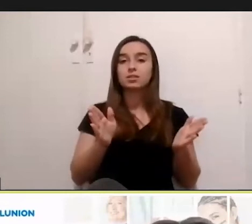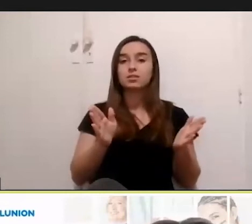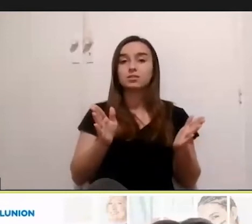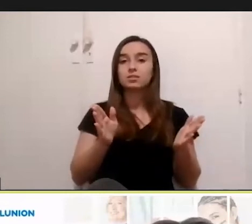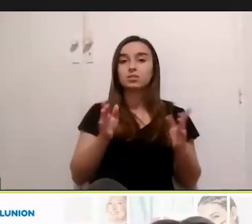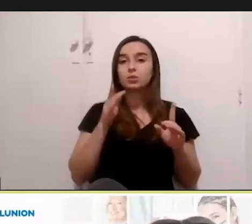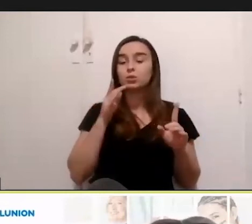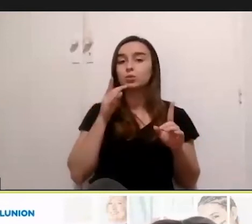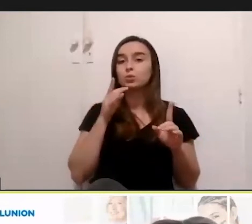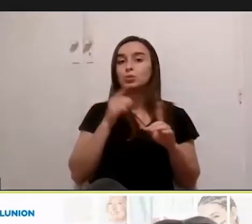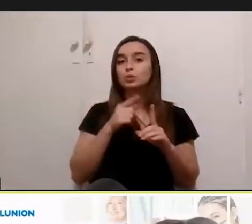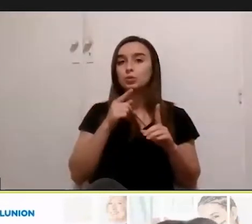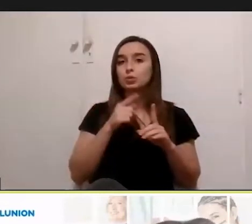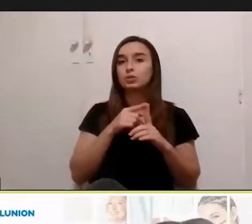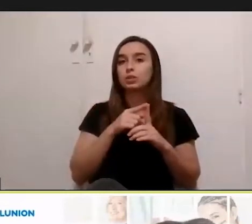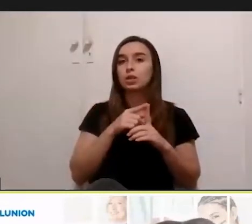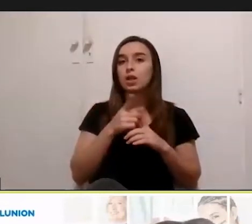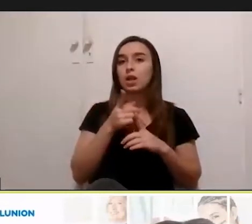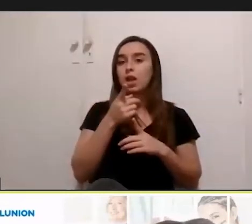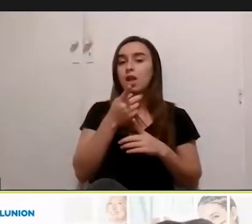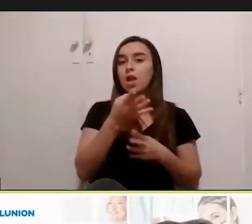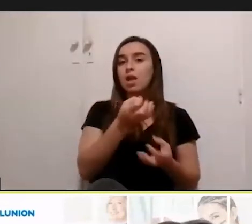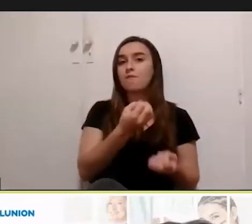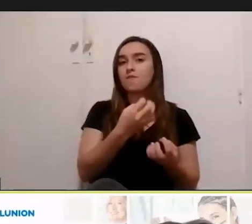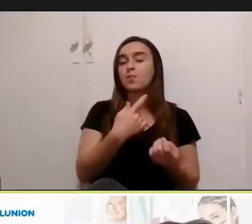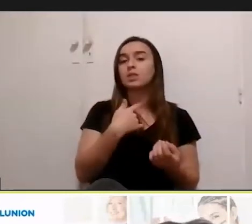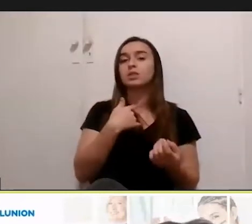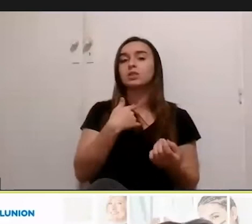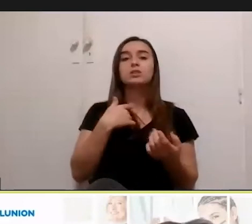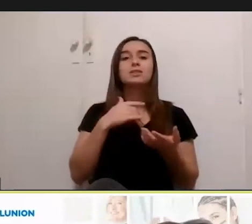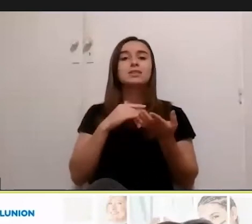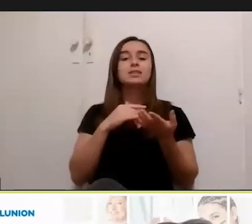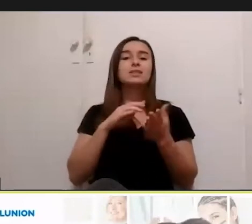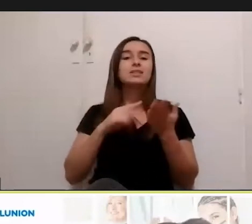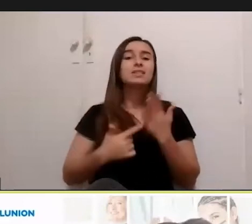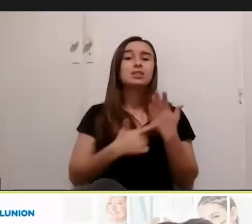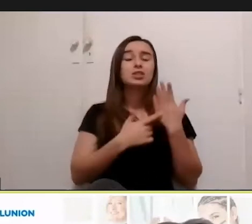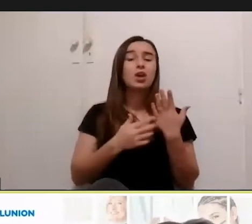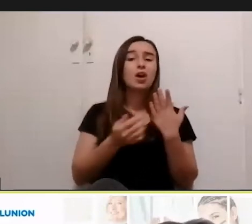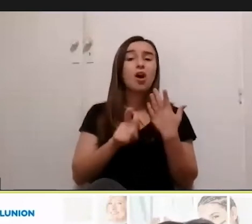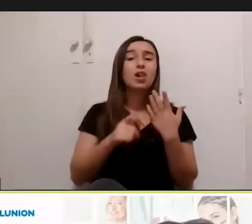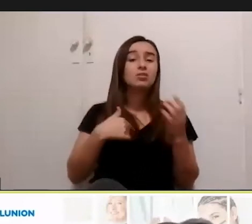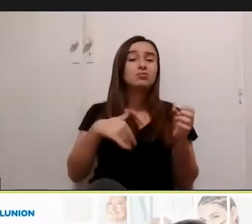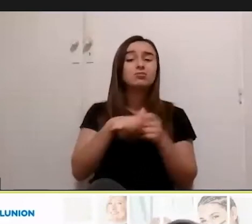made of information and communication technologies in almost all areas and environments.